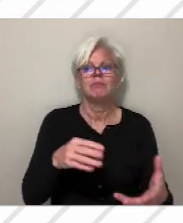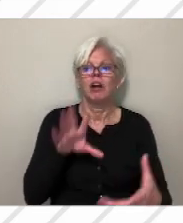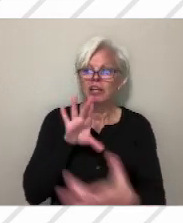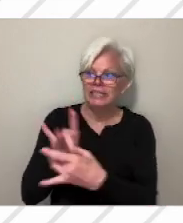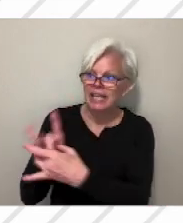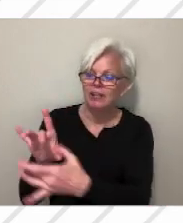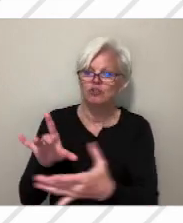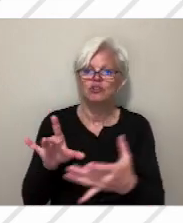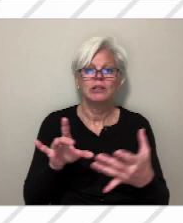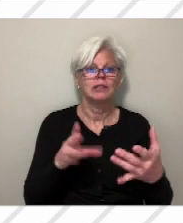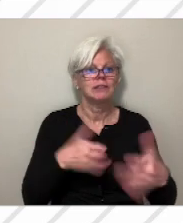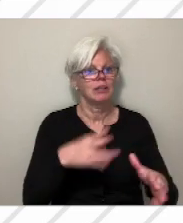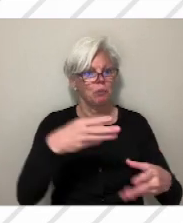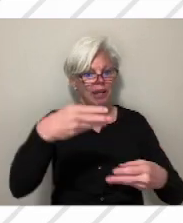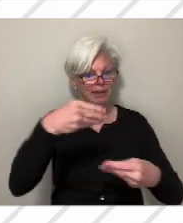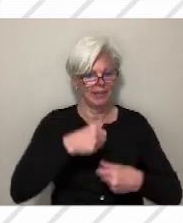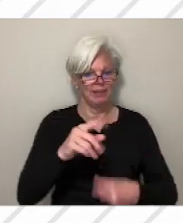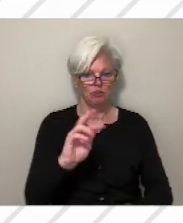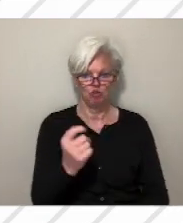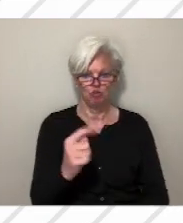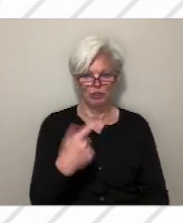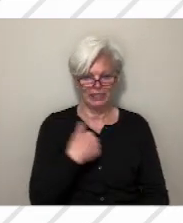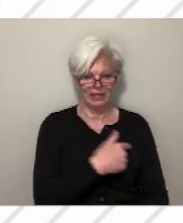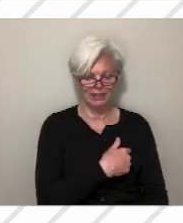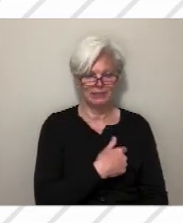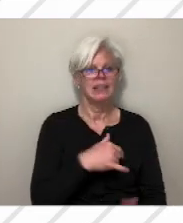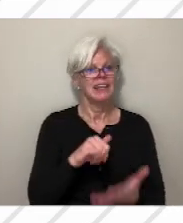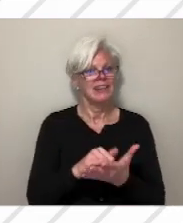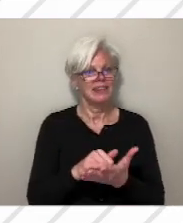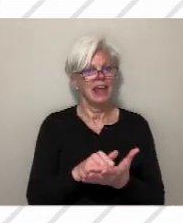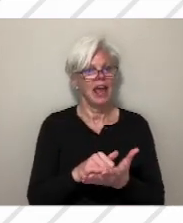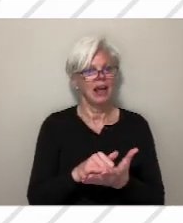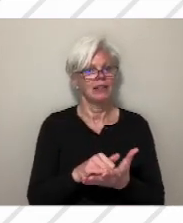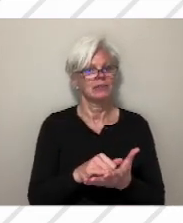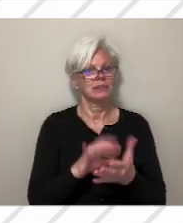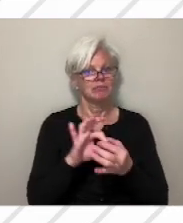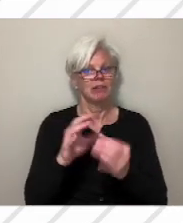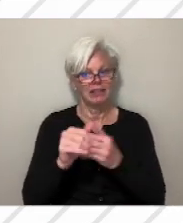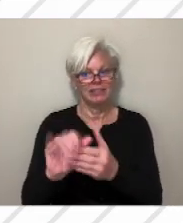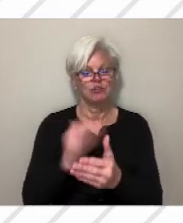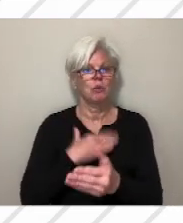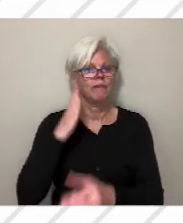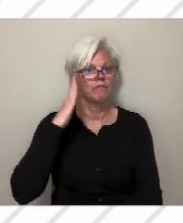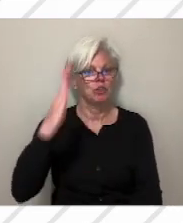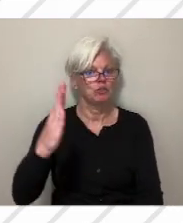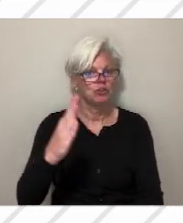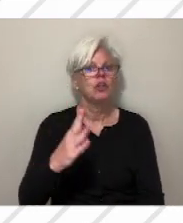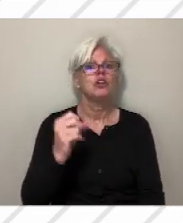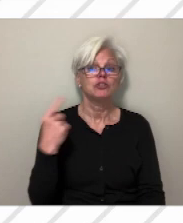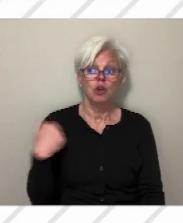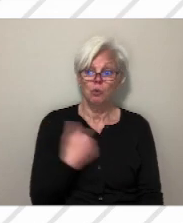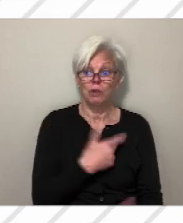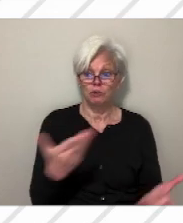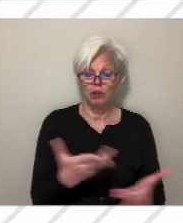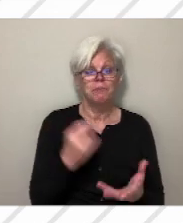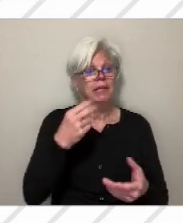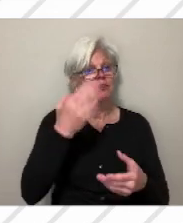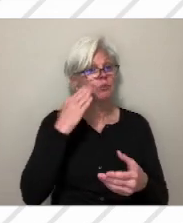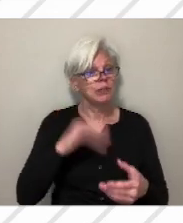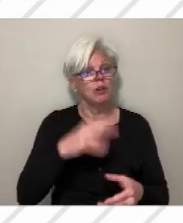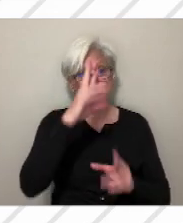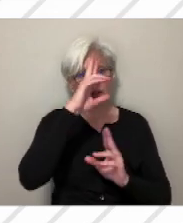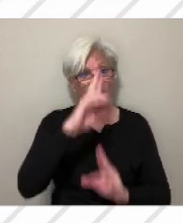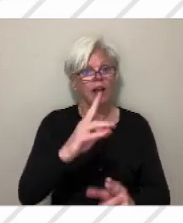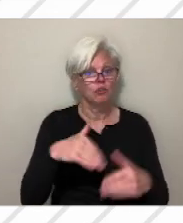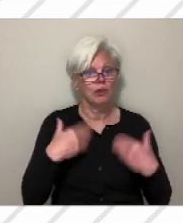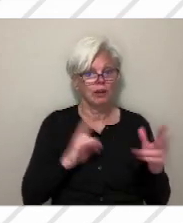the future. All of us are here today because we recognize that honoring young people for the purpose of setting